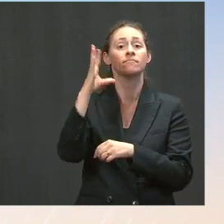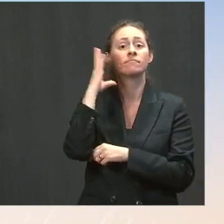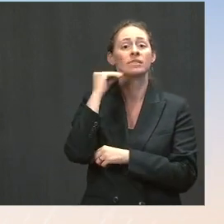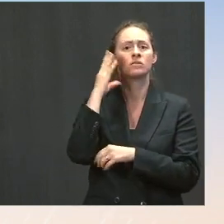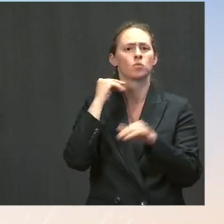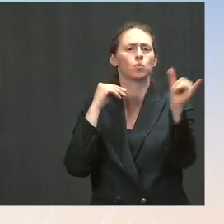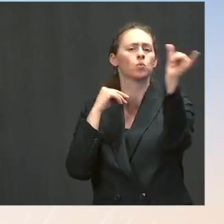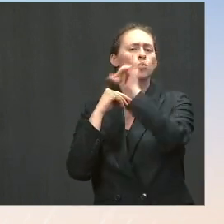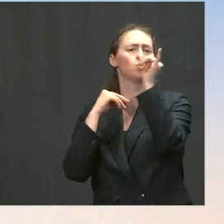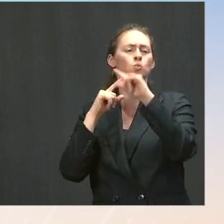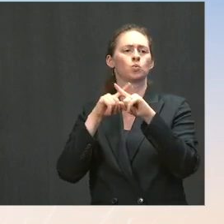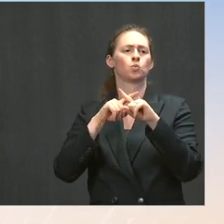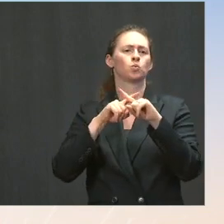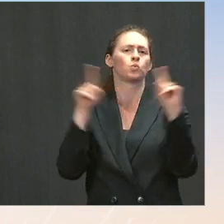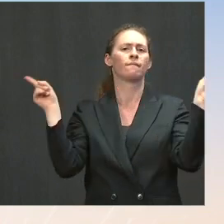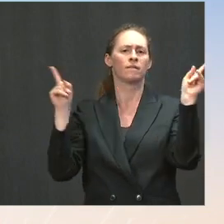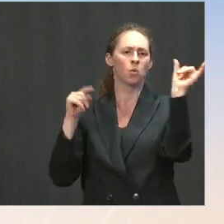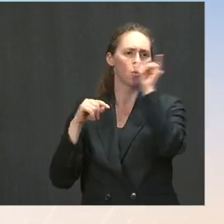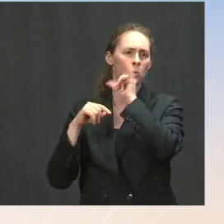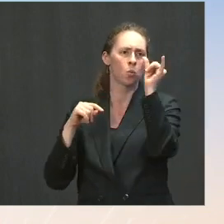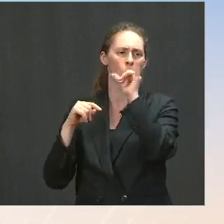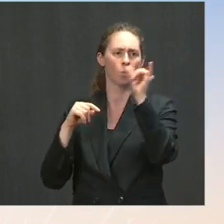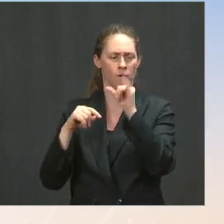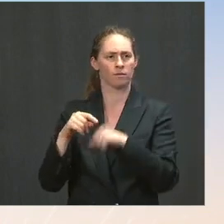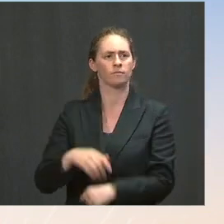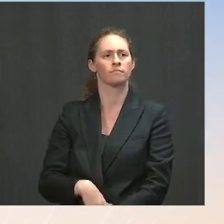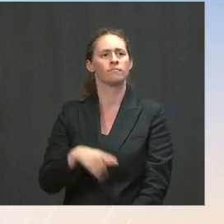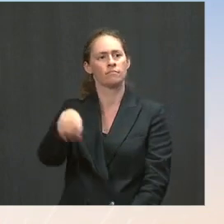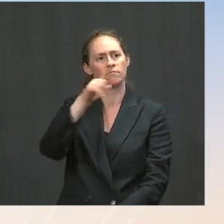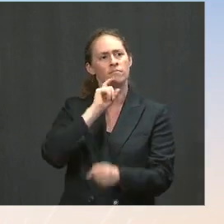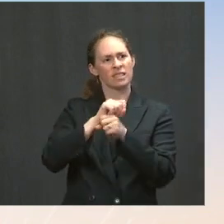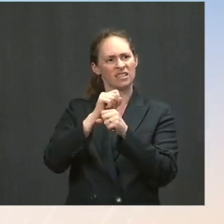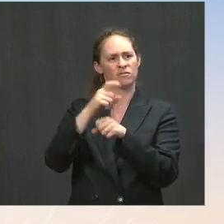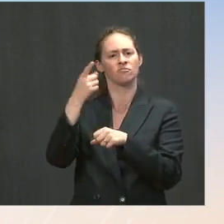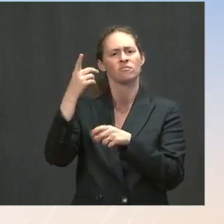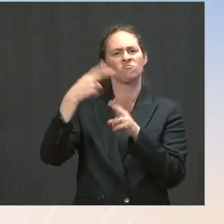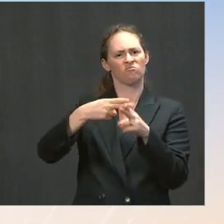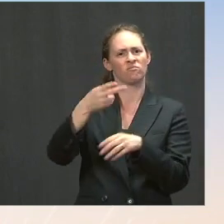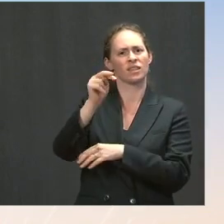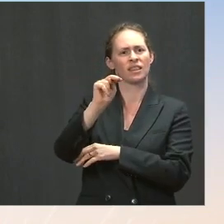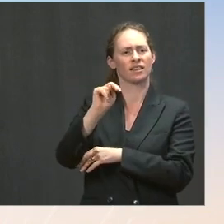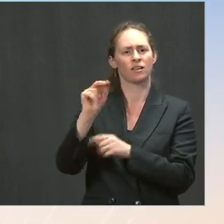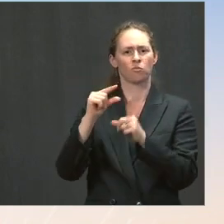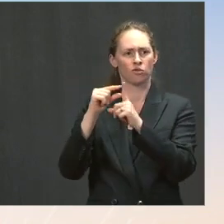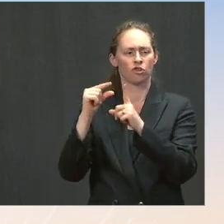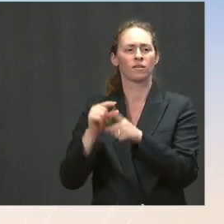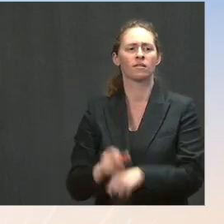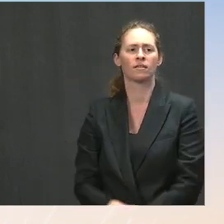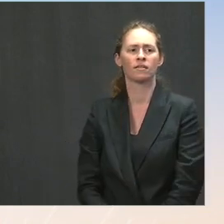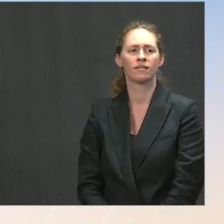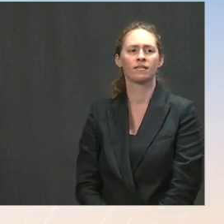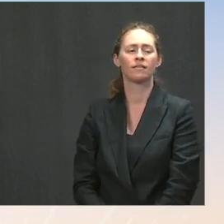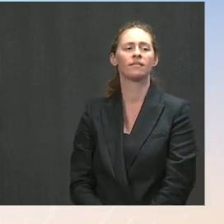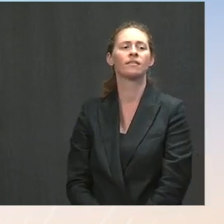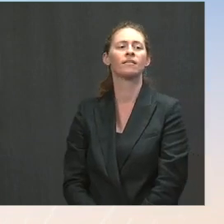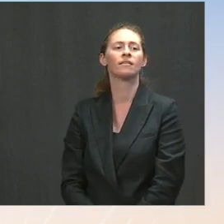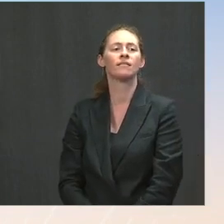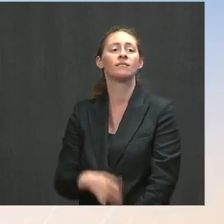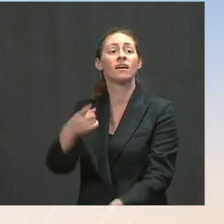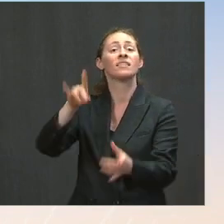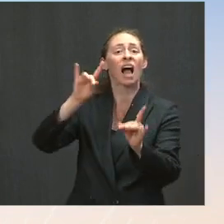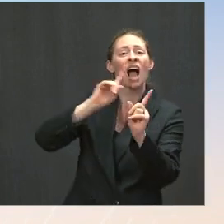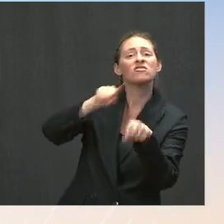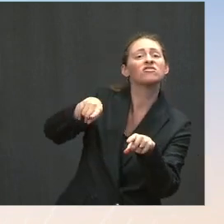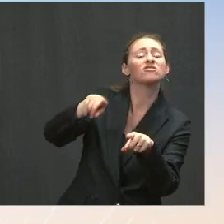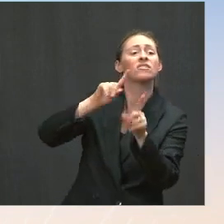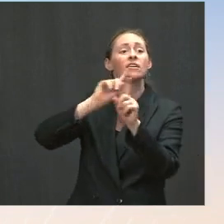N-word, N-I-G-G-E-R, after answering questions of the rioters, the insurrectionists, as to who he